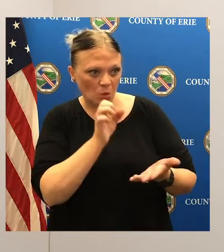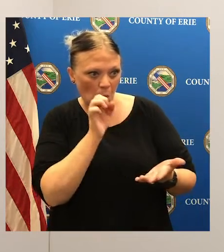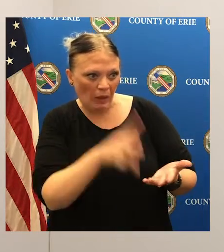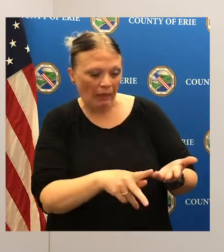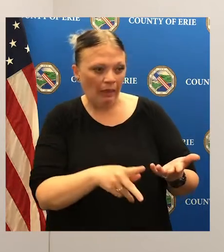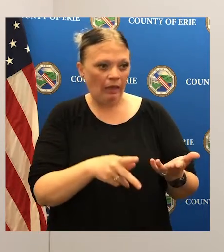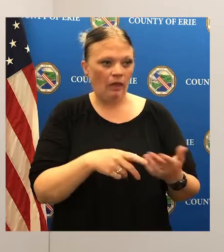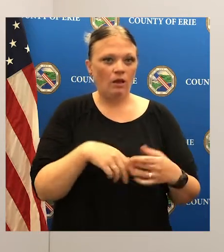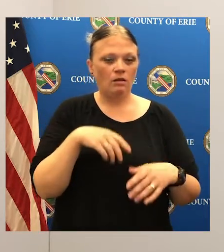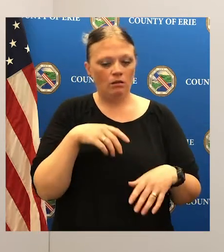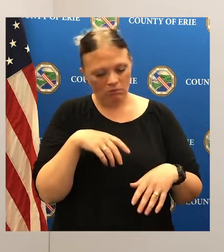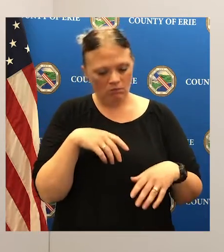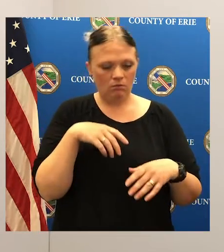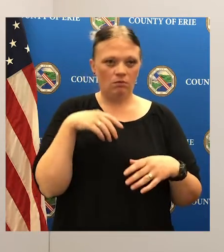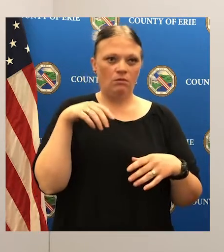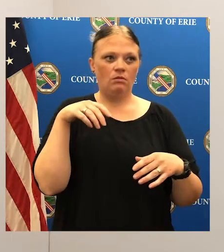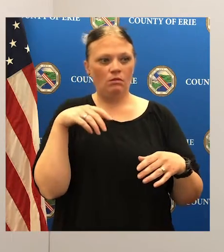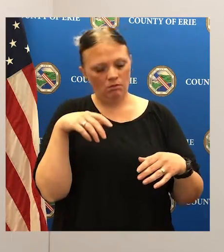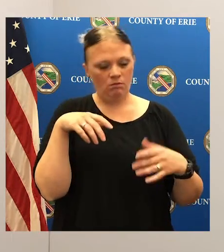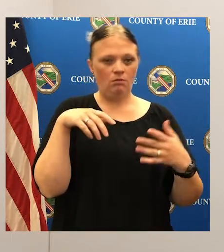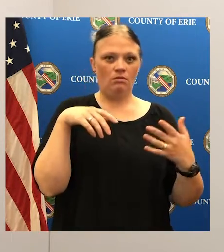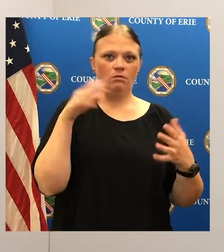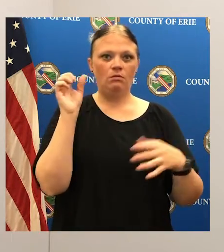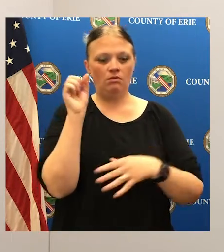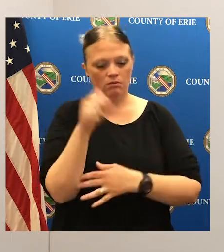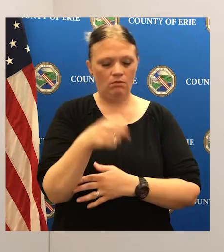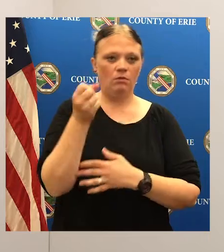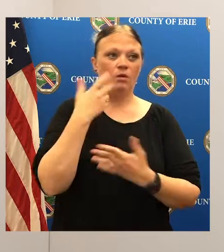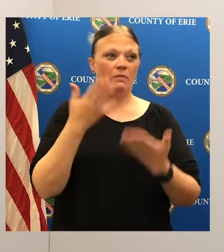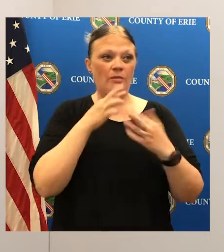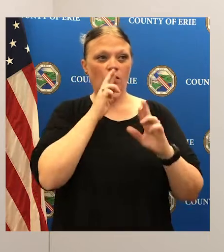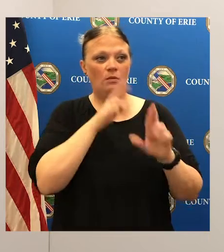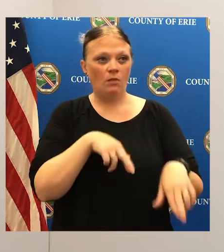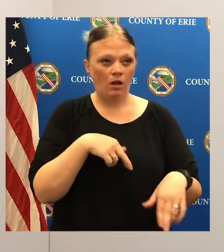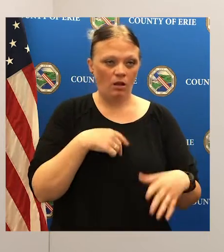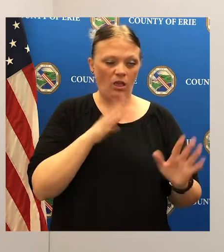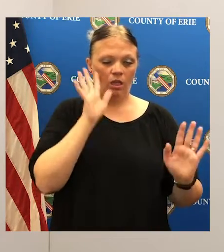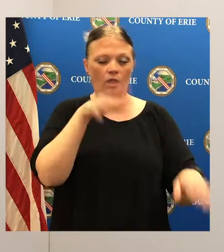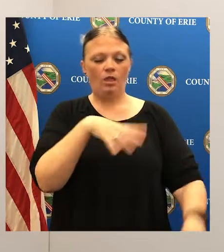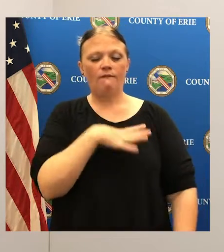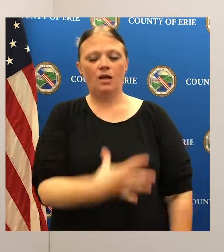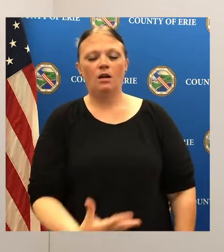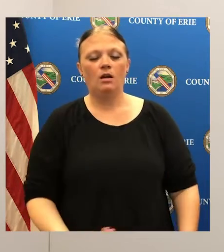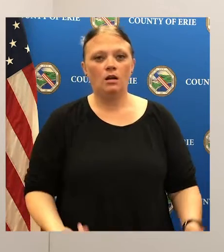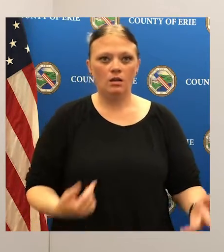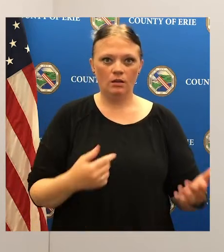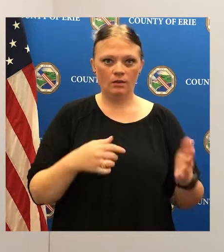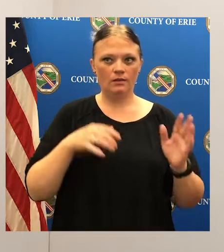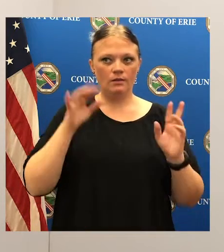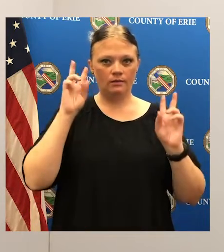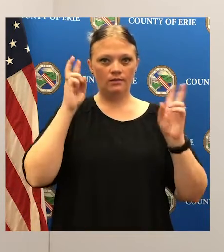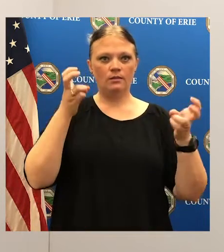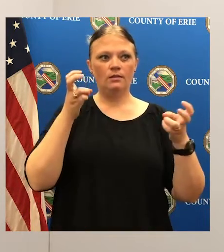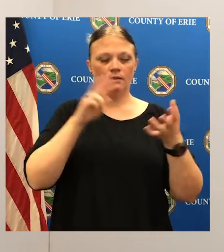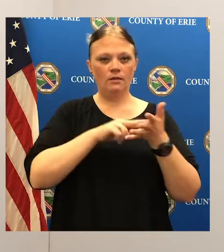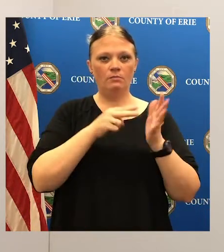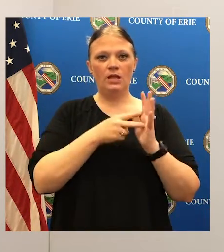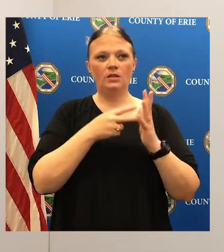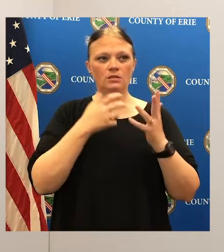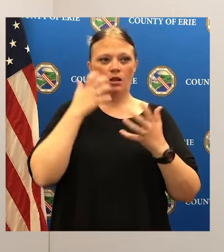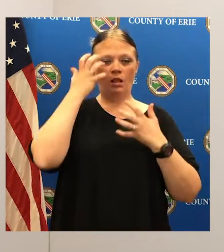you okay? They may bobble around a little bit. They may respond to you and say, yeah, I'm fine. That's a state